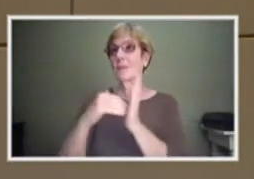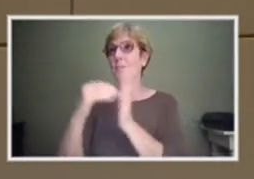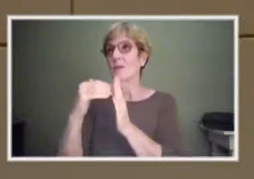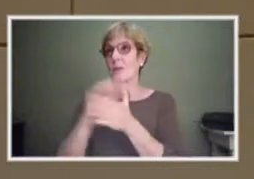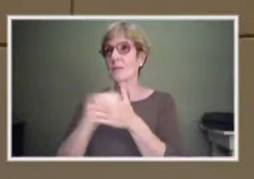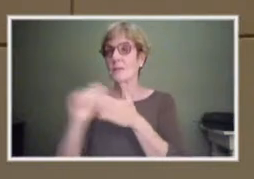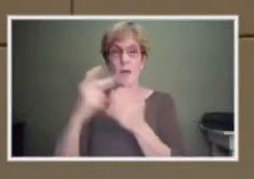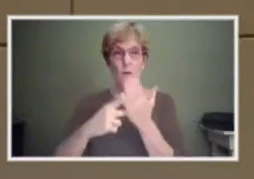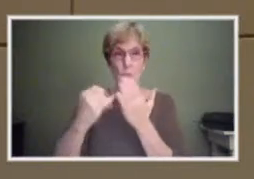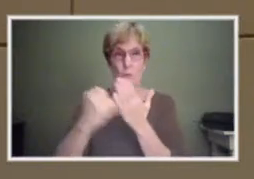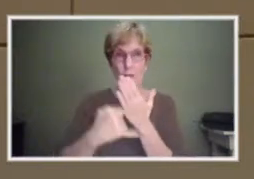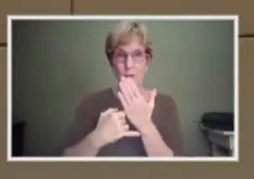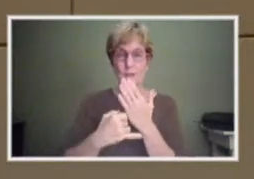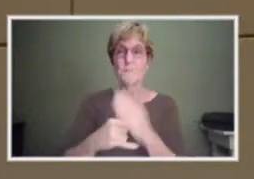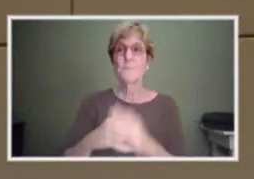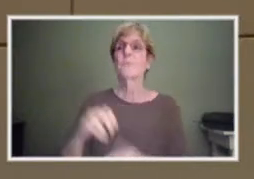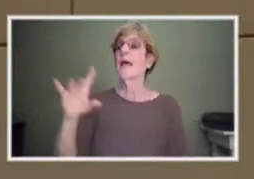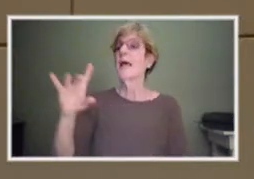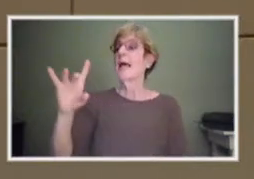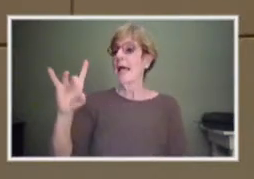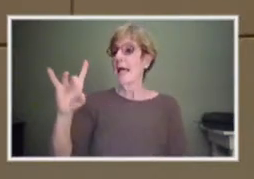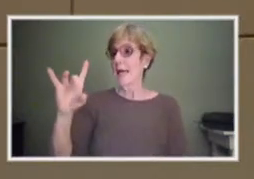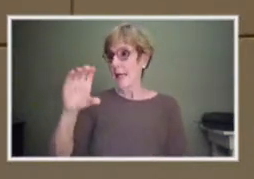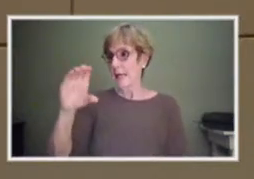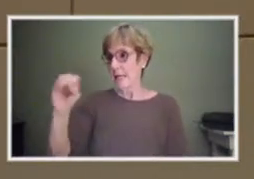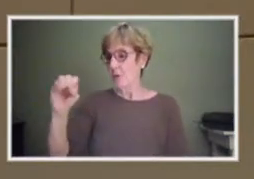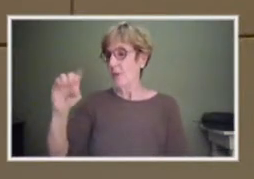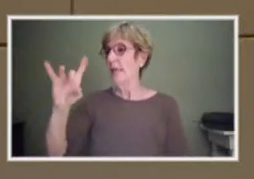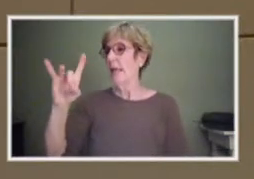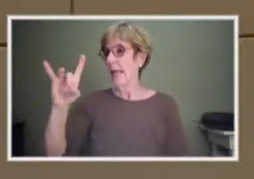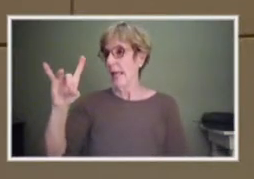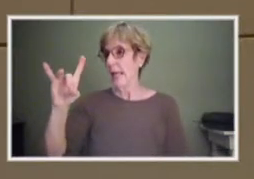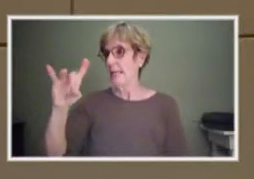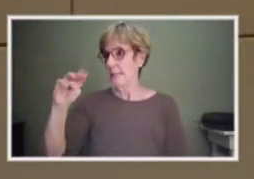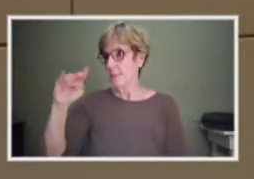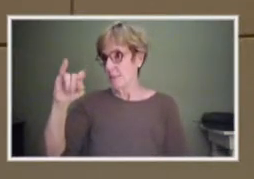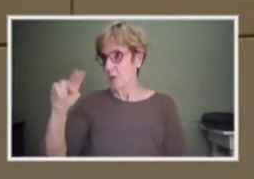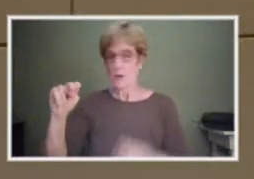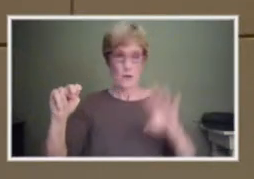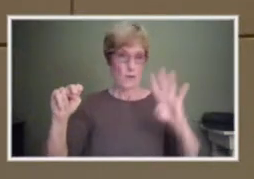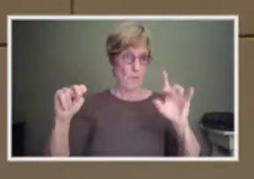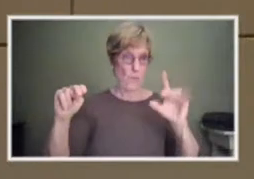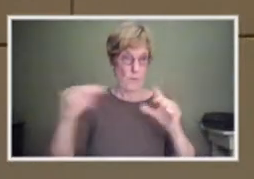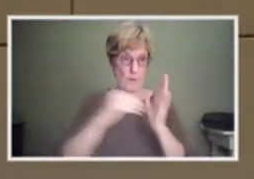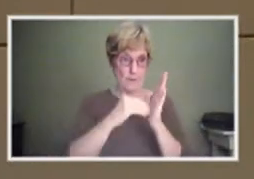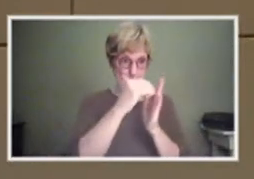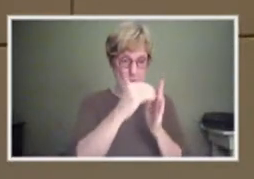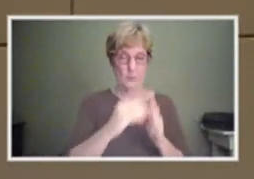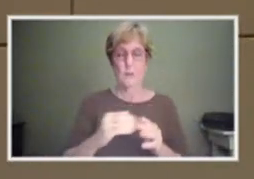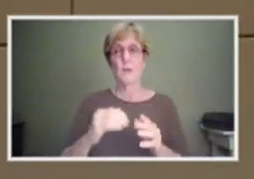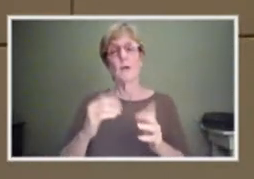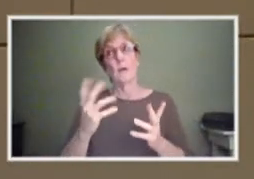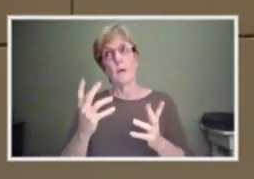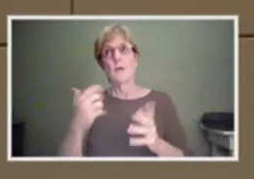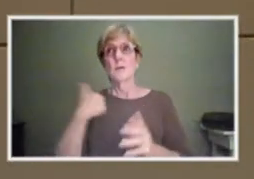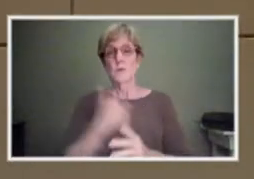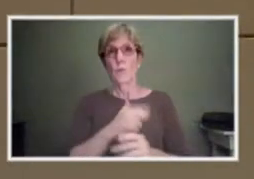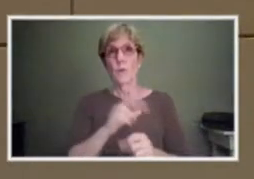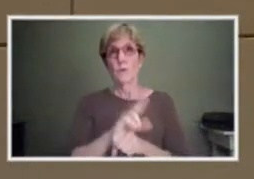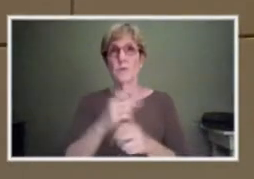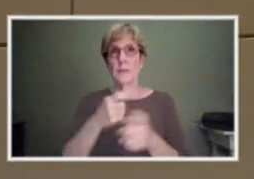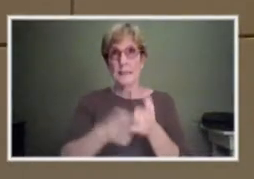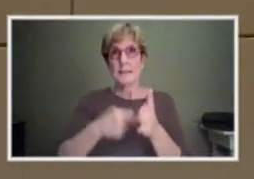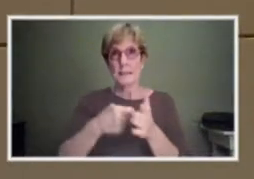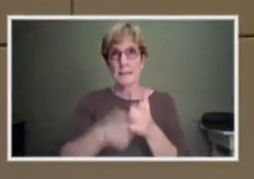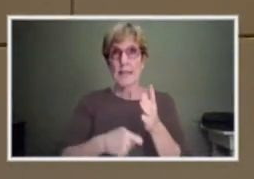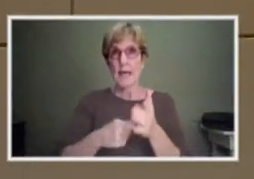the city has actually put $8 million, the county actually put $4 million. We're leveraging 1-6, so we are using our taxpayer dollars